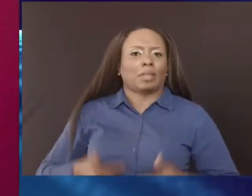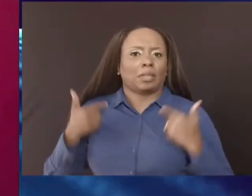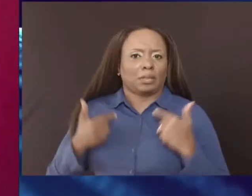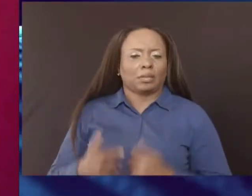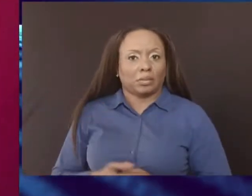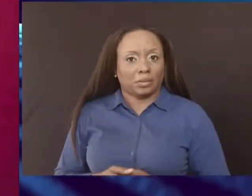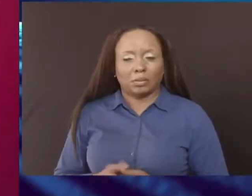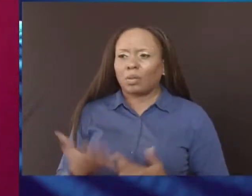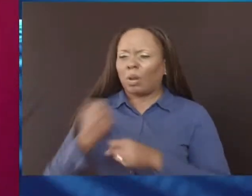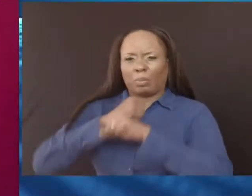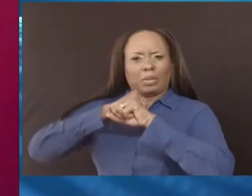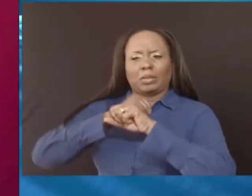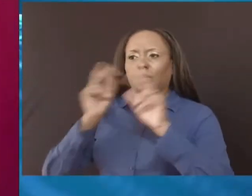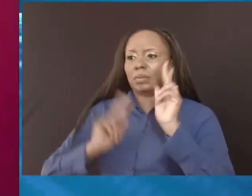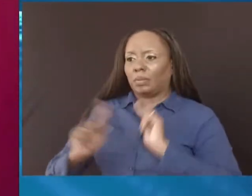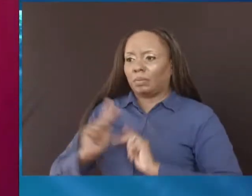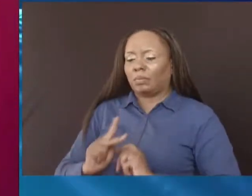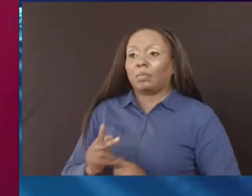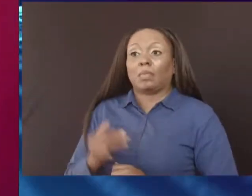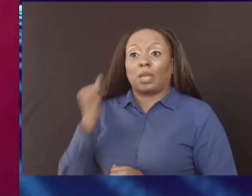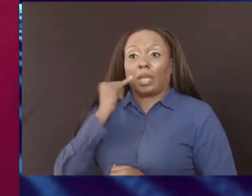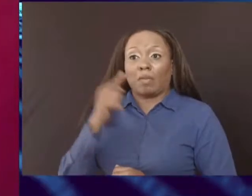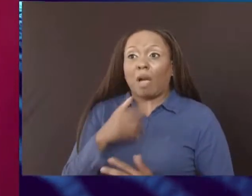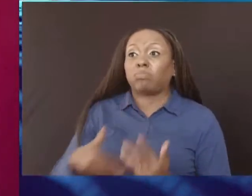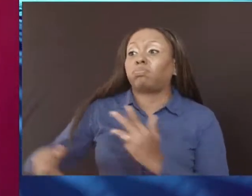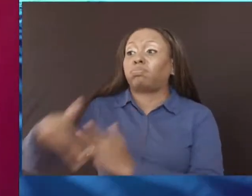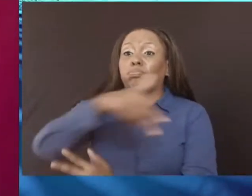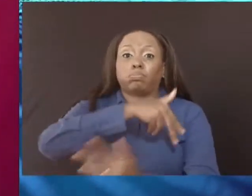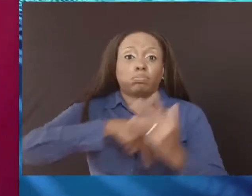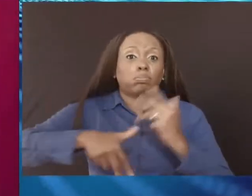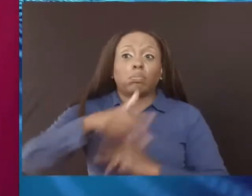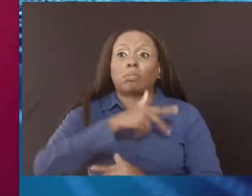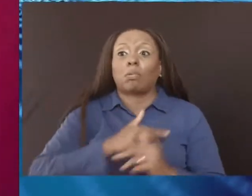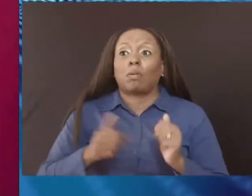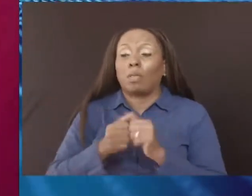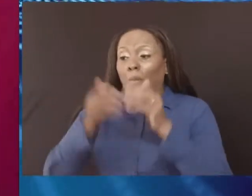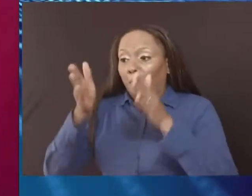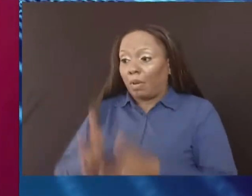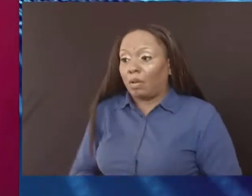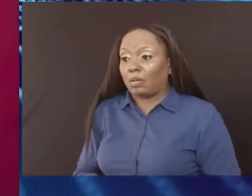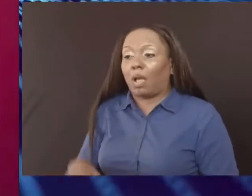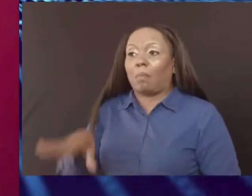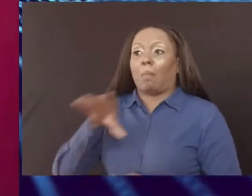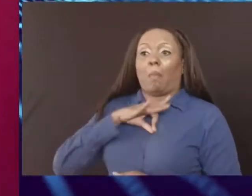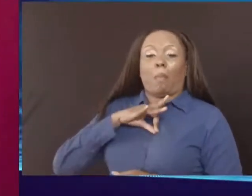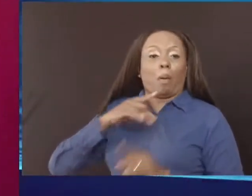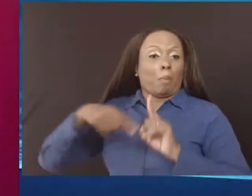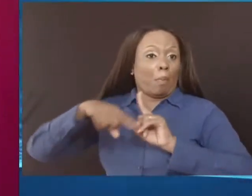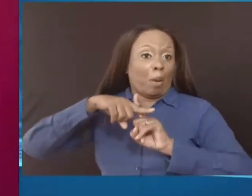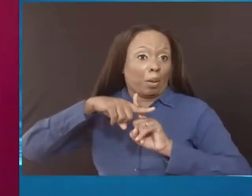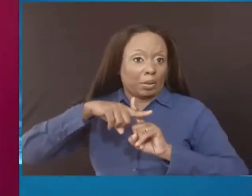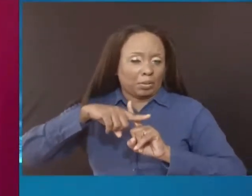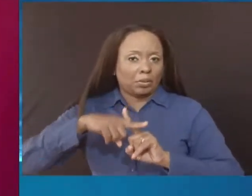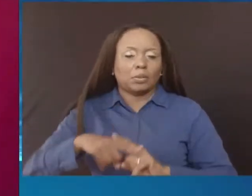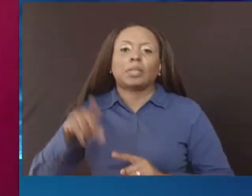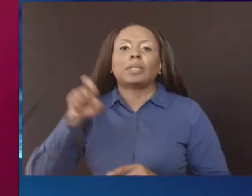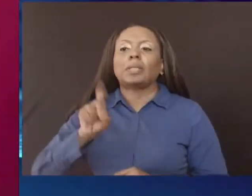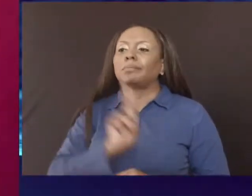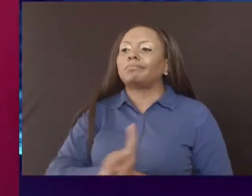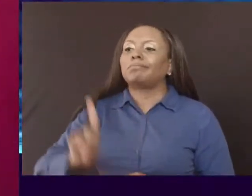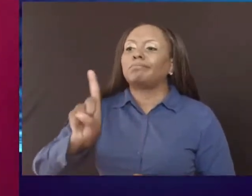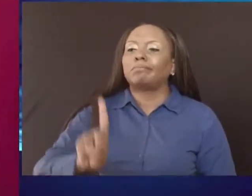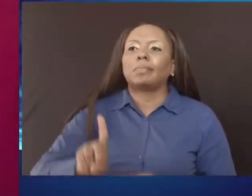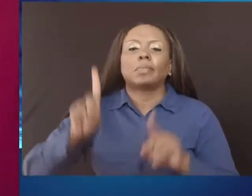we can detect people. So if you are exposed to somebody who may have had COVID or somebody who definitely has COVID, we need you to come forward and